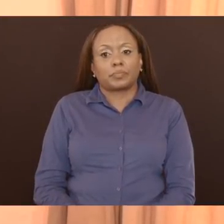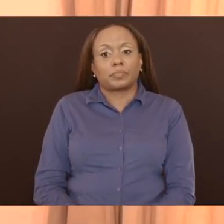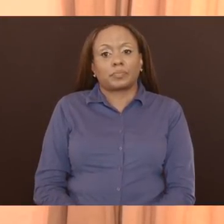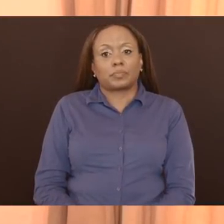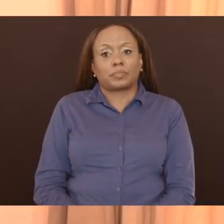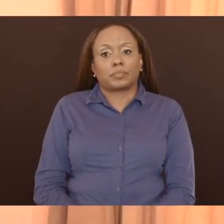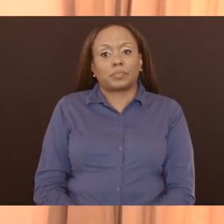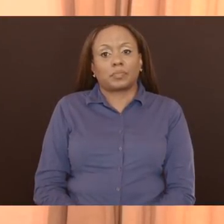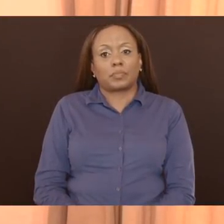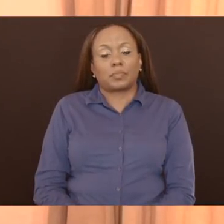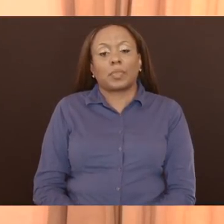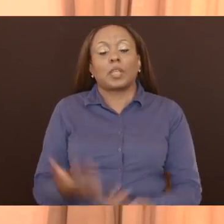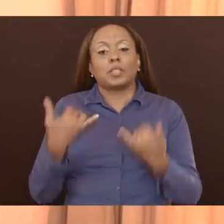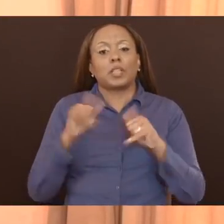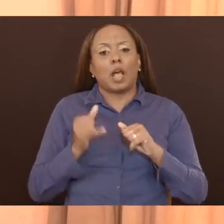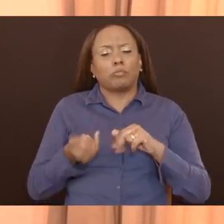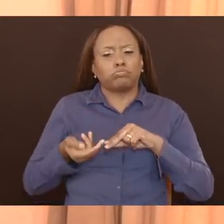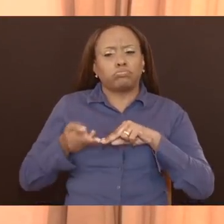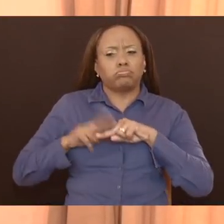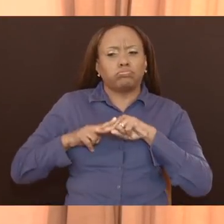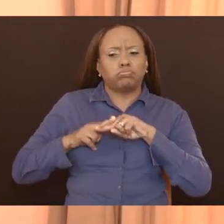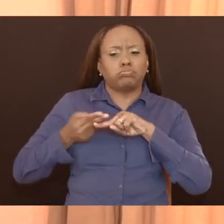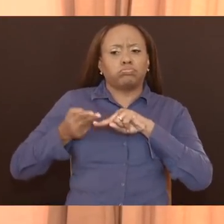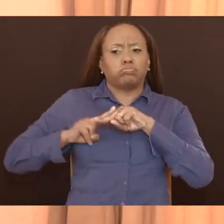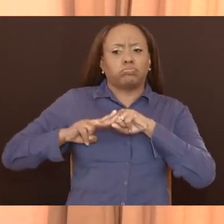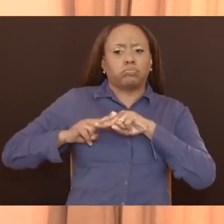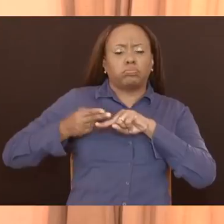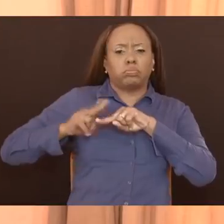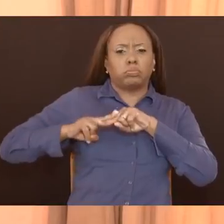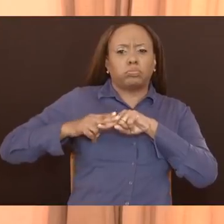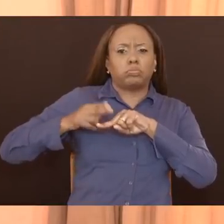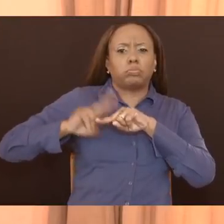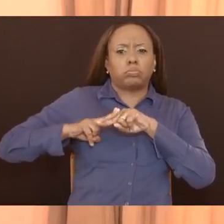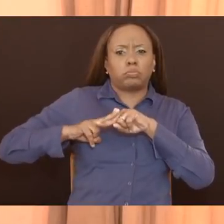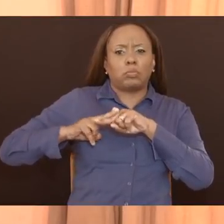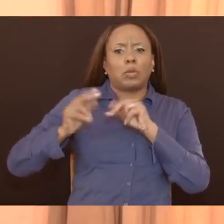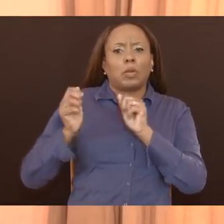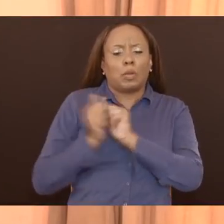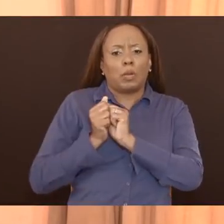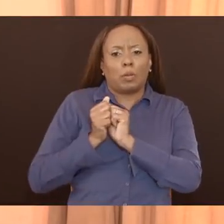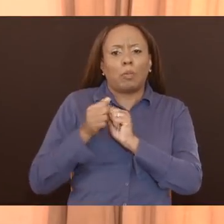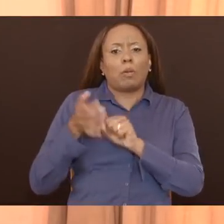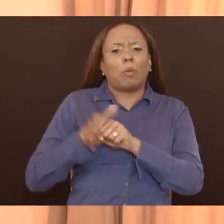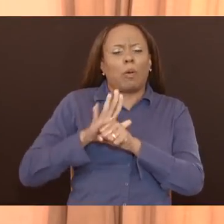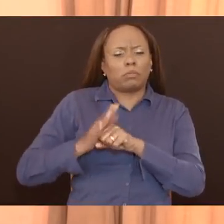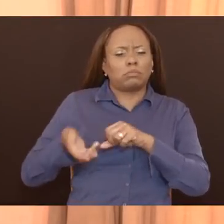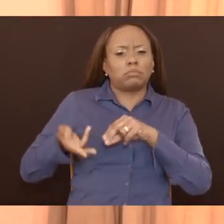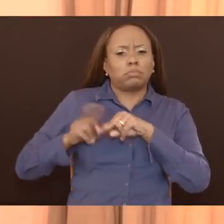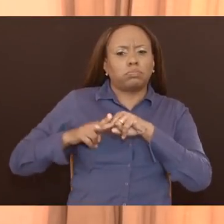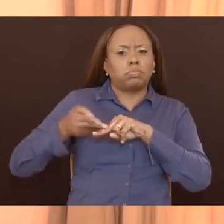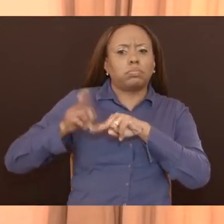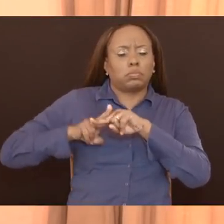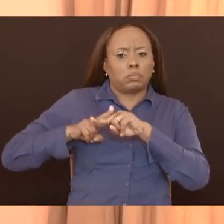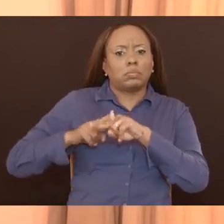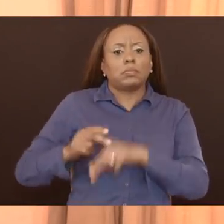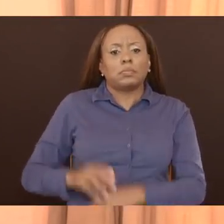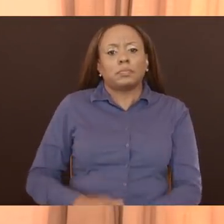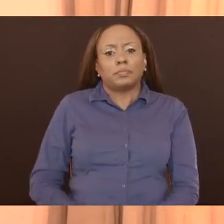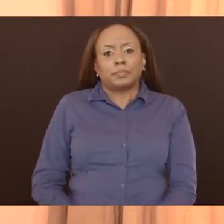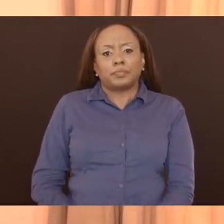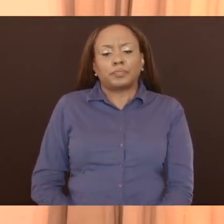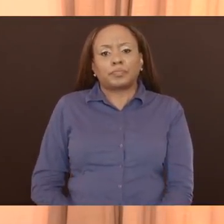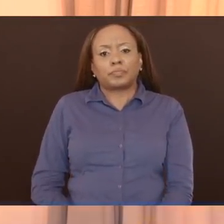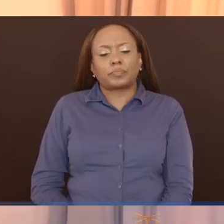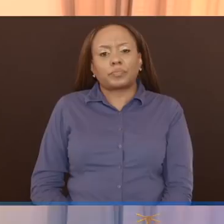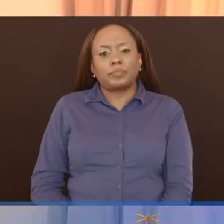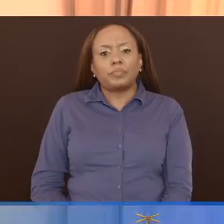show a steady increase in newly confirmed SARS-CoV-2 infections. This is as a result